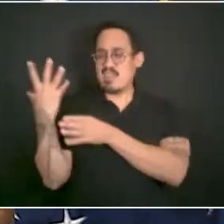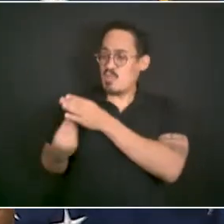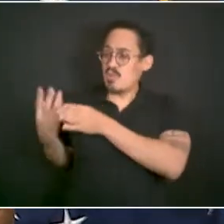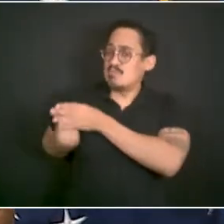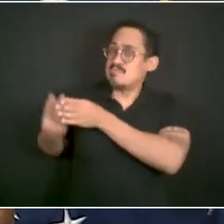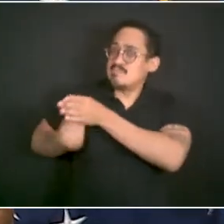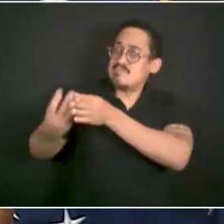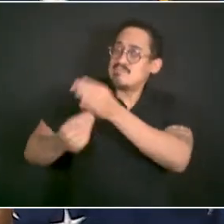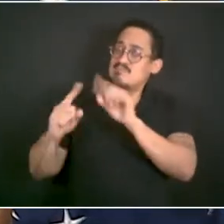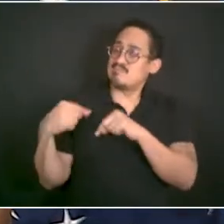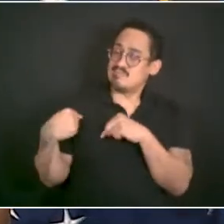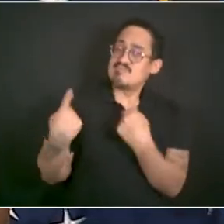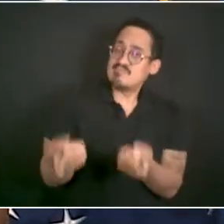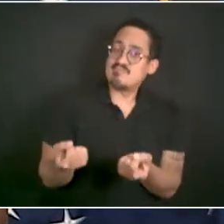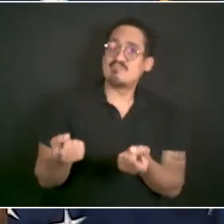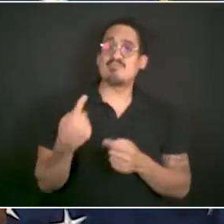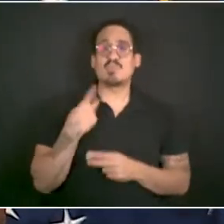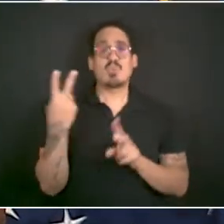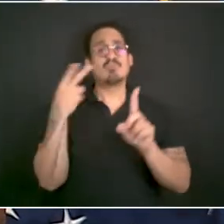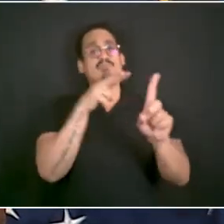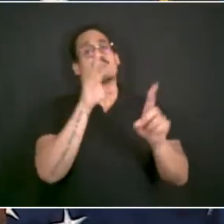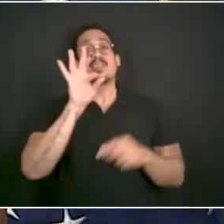talk about, to count,